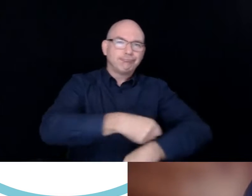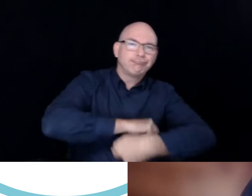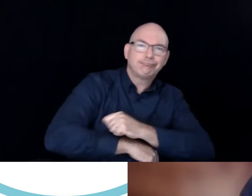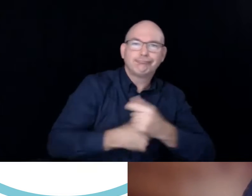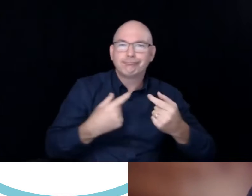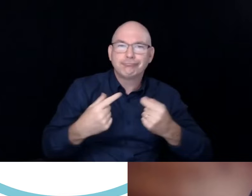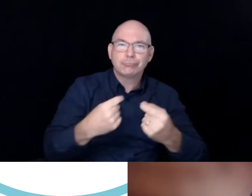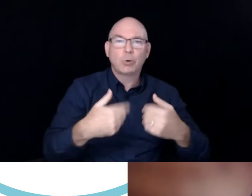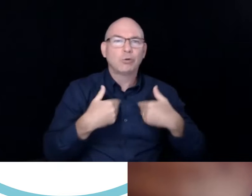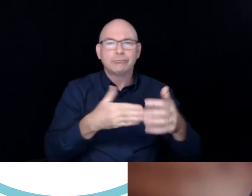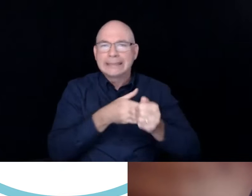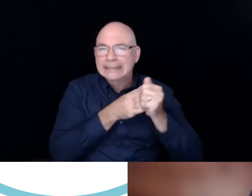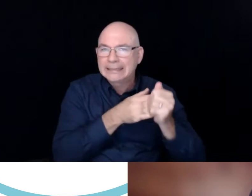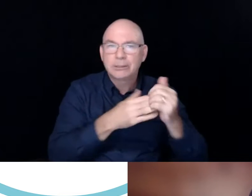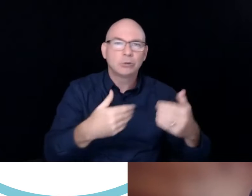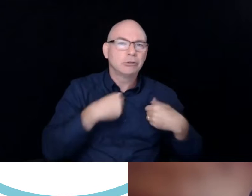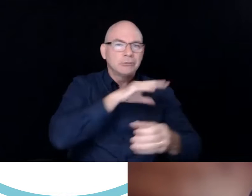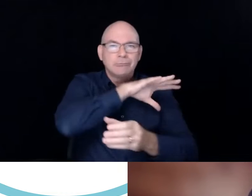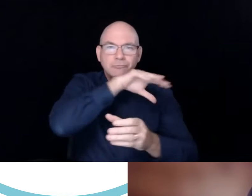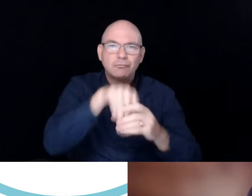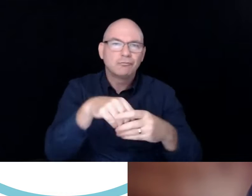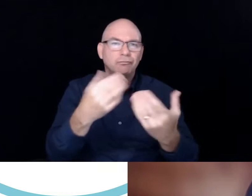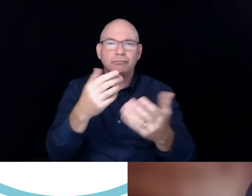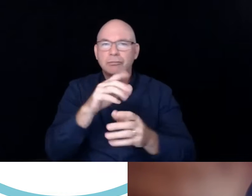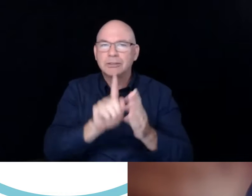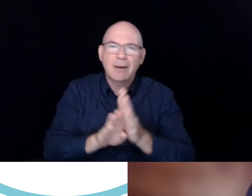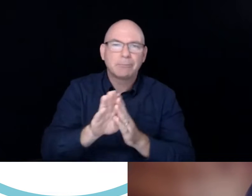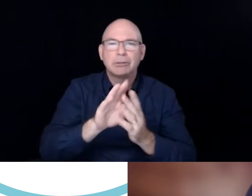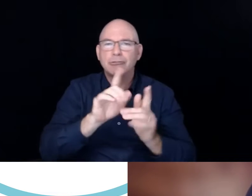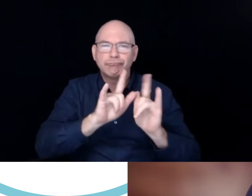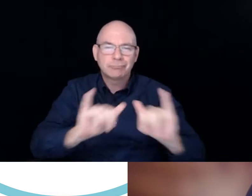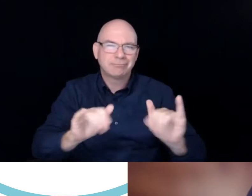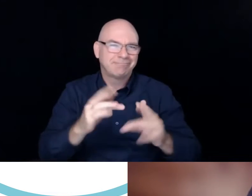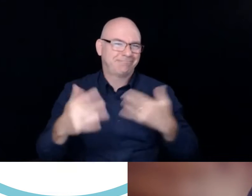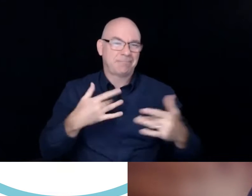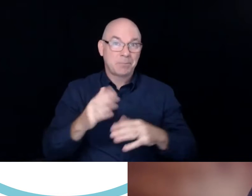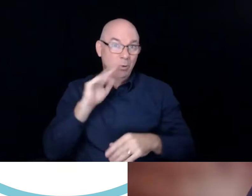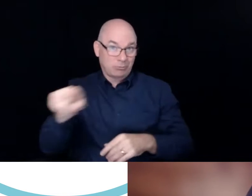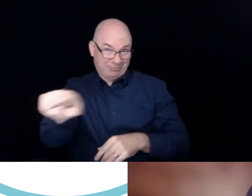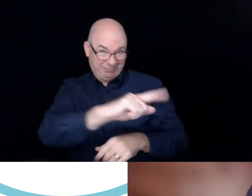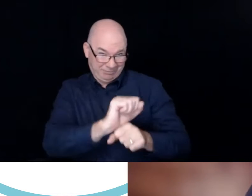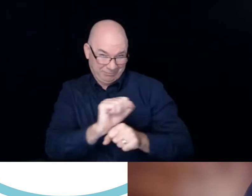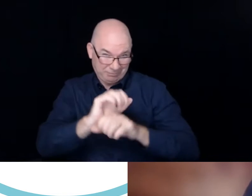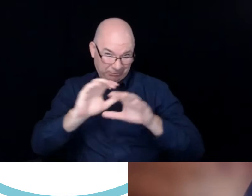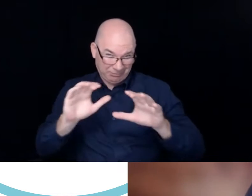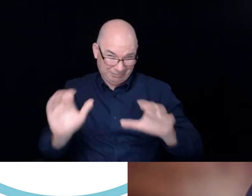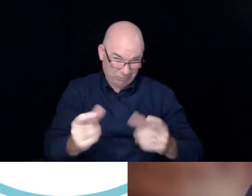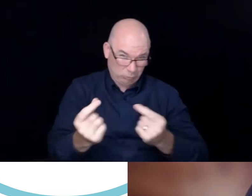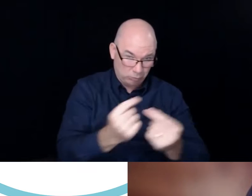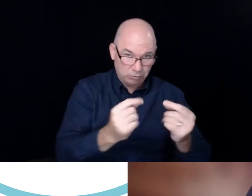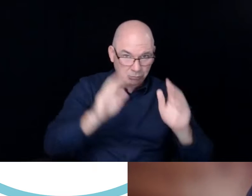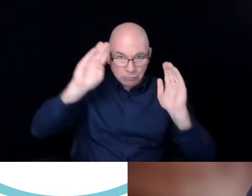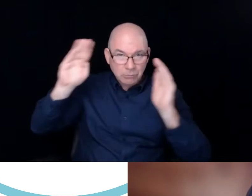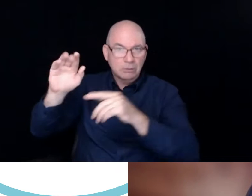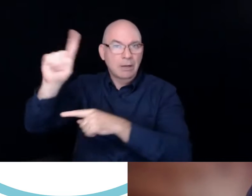youth participation in development. We're so excited about that. In particular, we know your efforts will examine how governments, young people, and